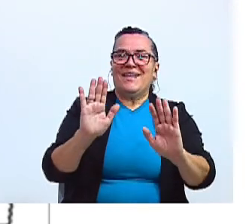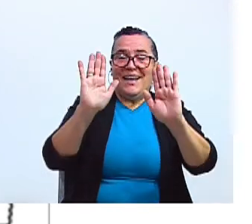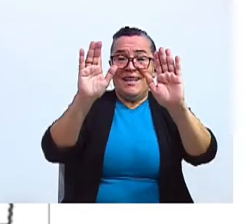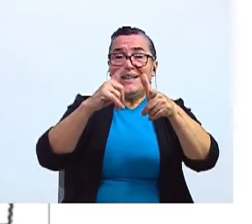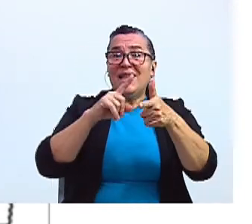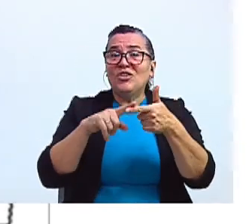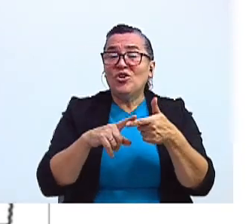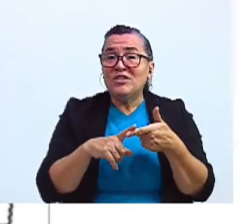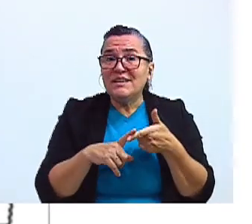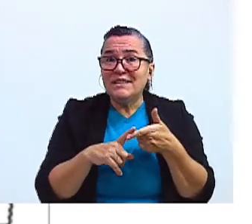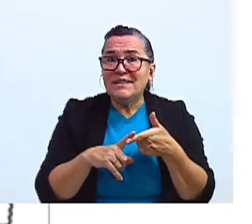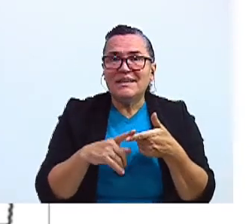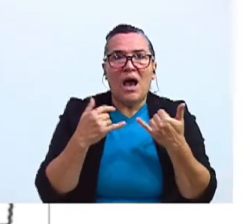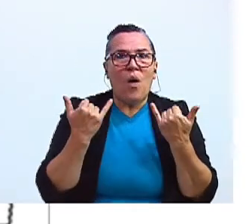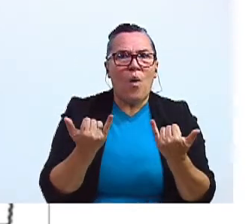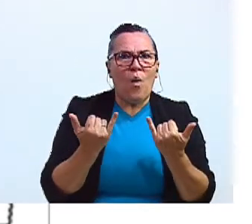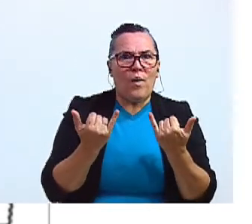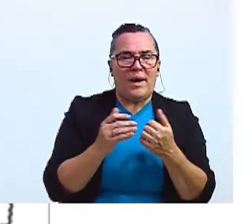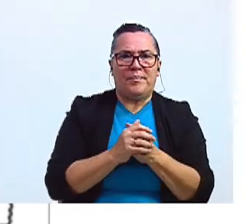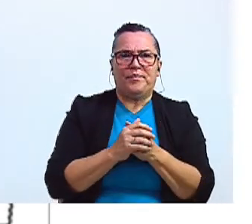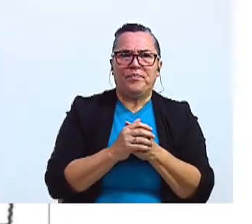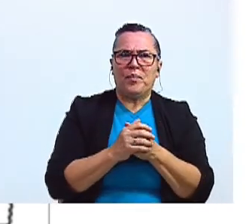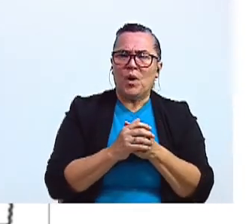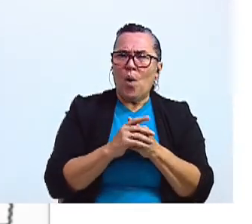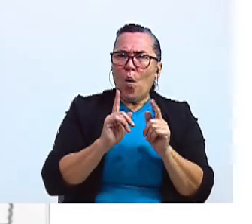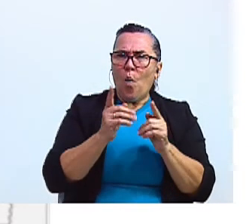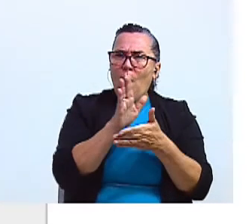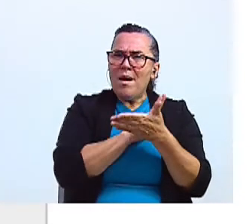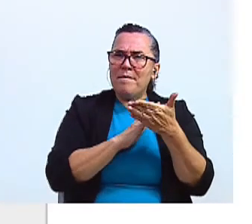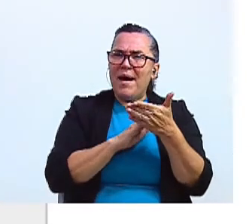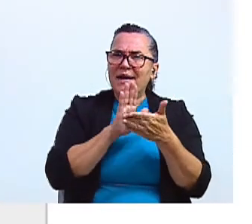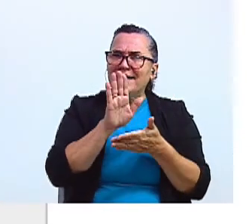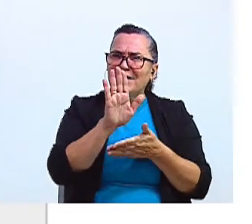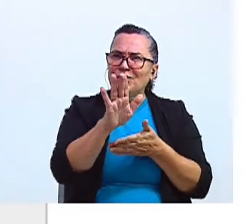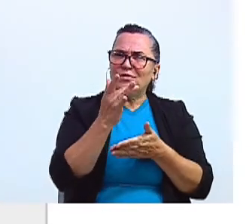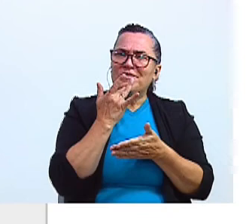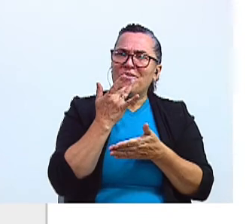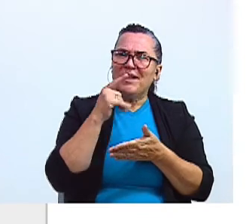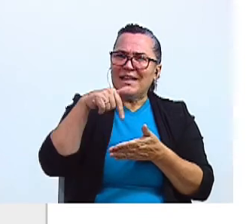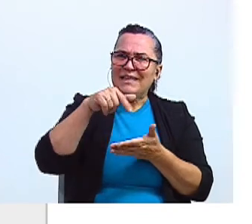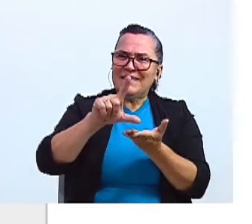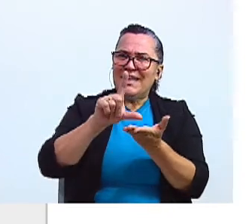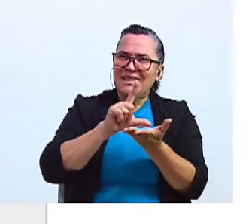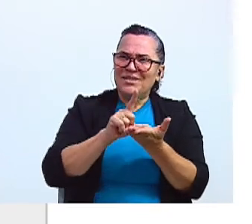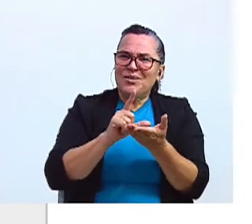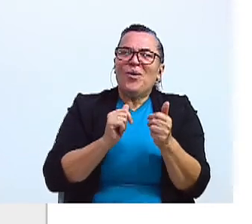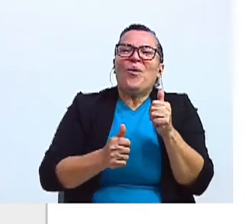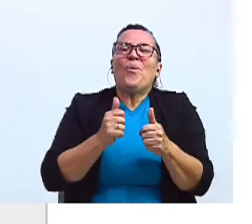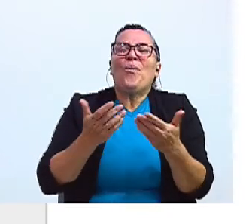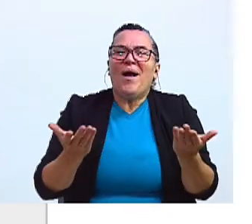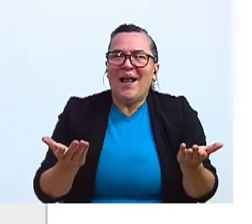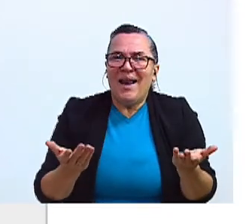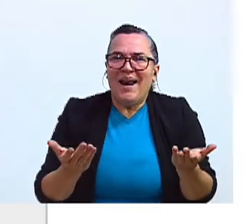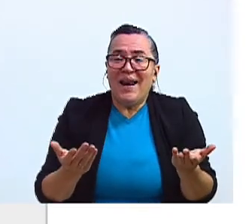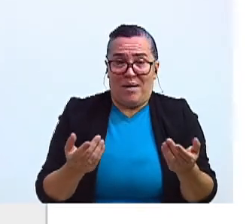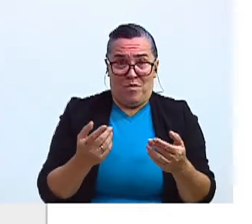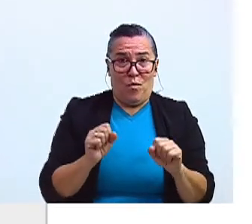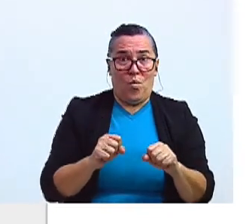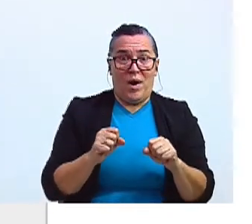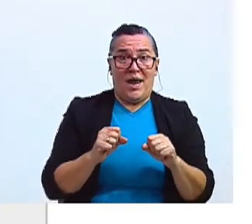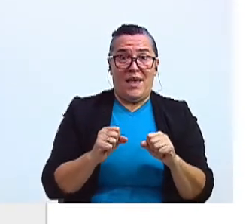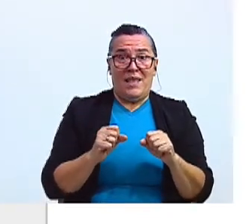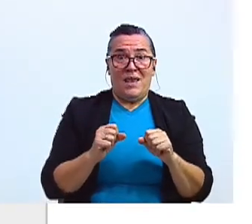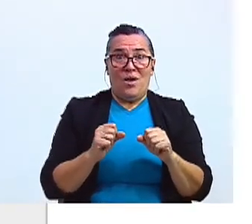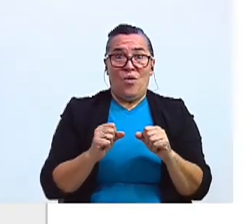so what was the favorite part of these lessons for you? What can you improve